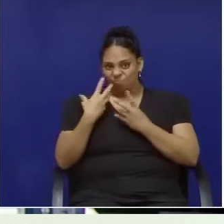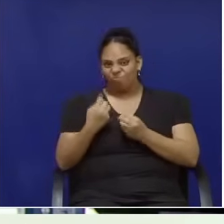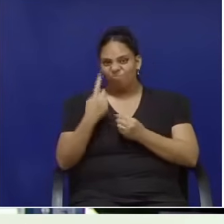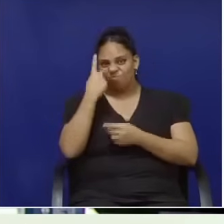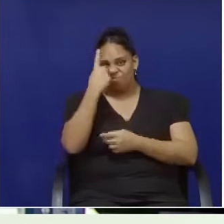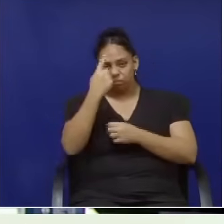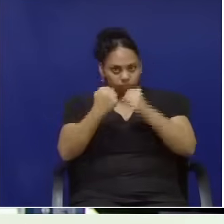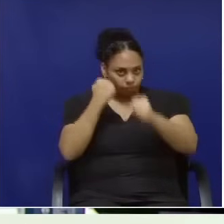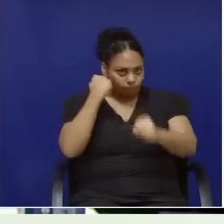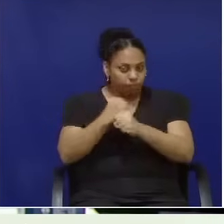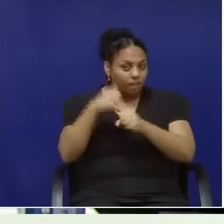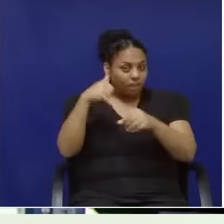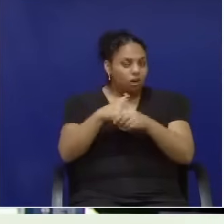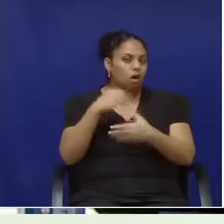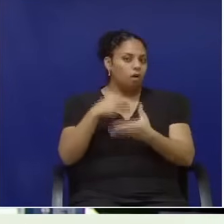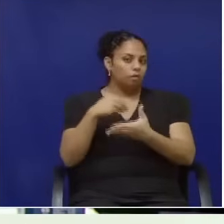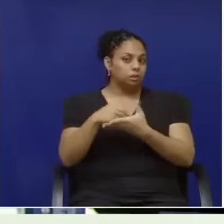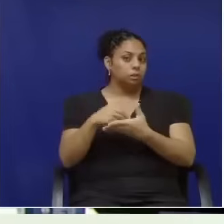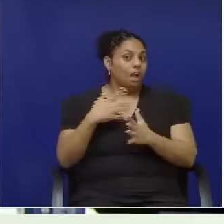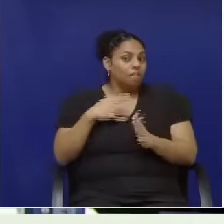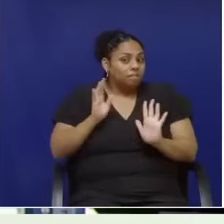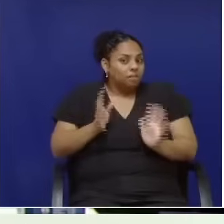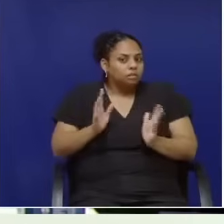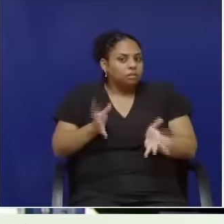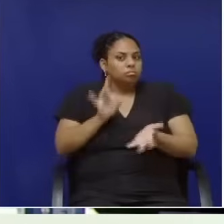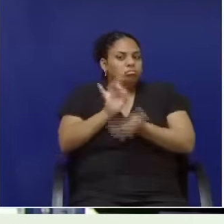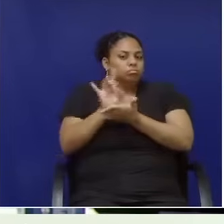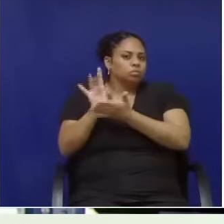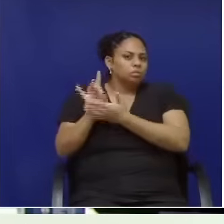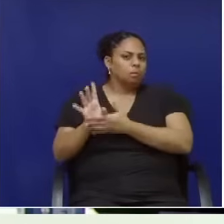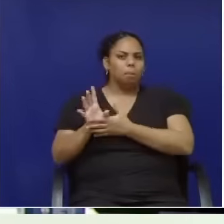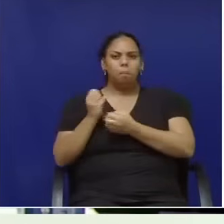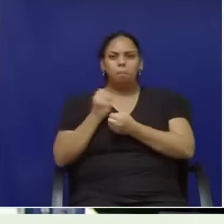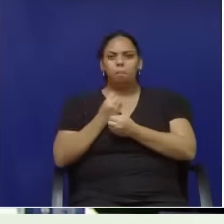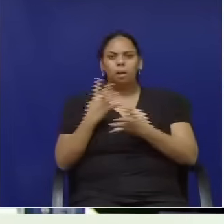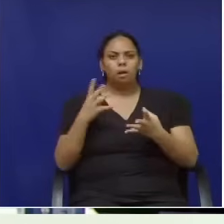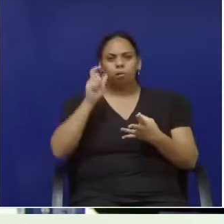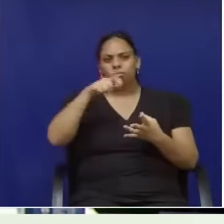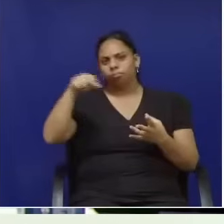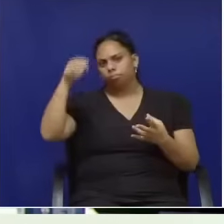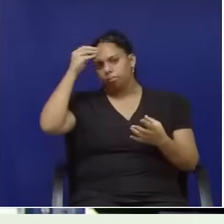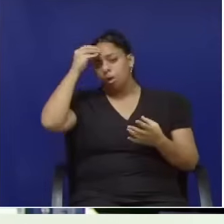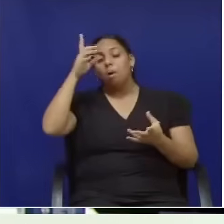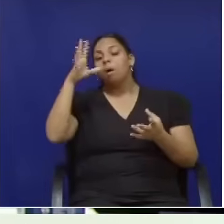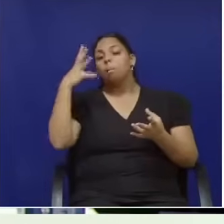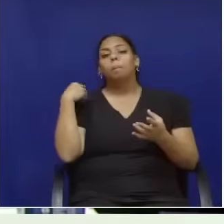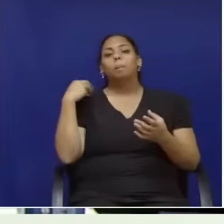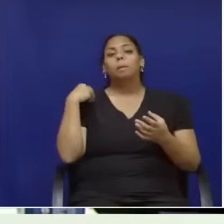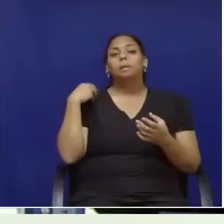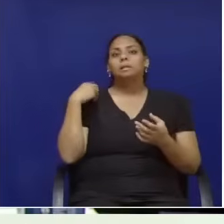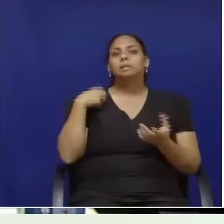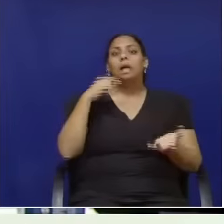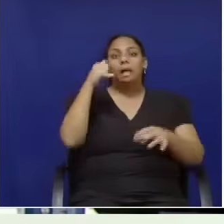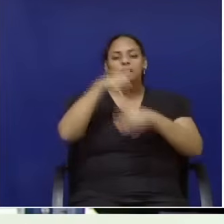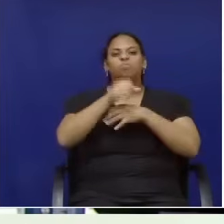office. I have dismissed several officials as minister in justice.